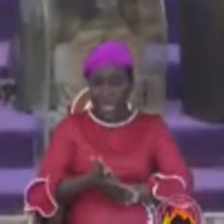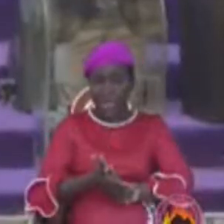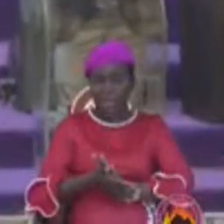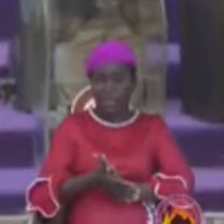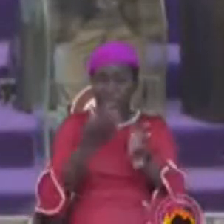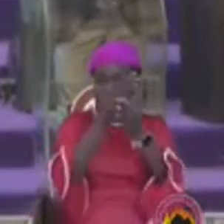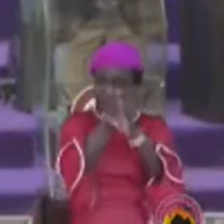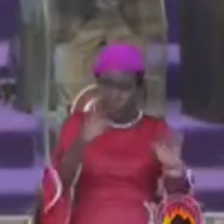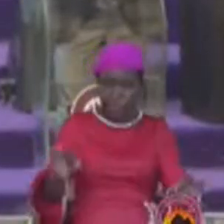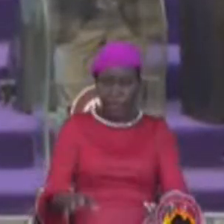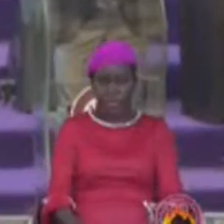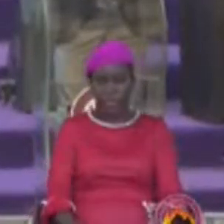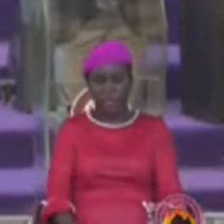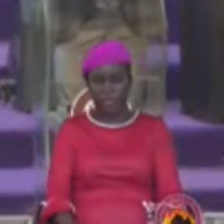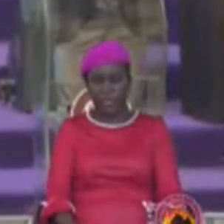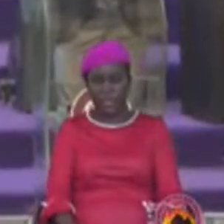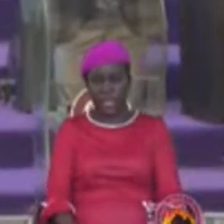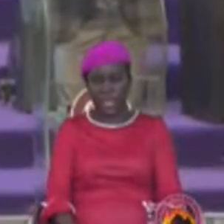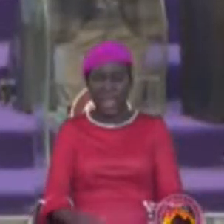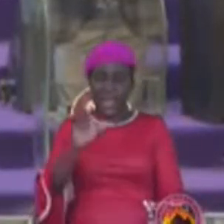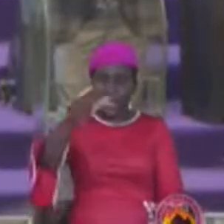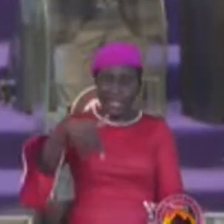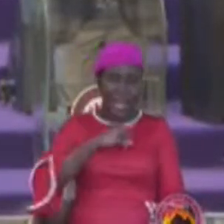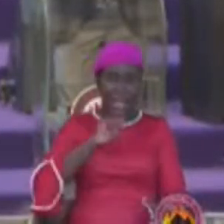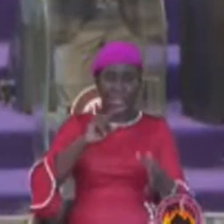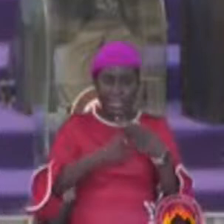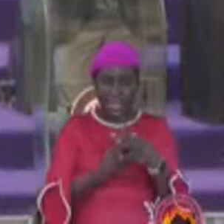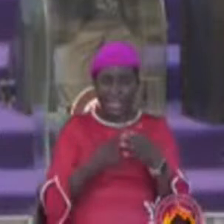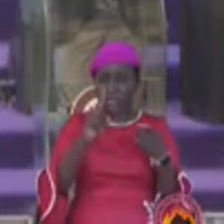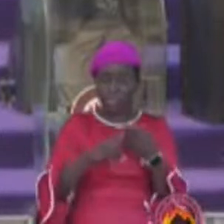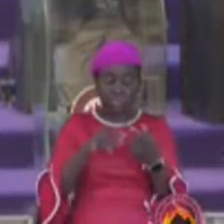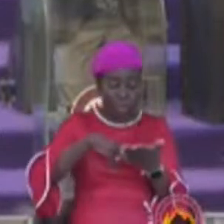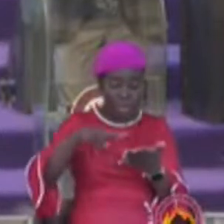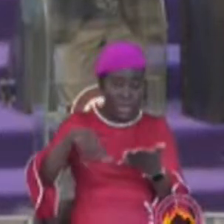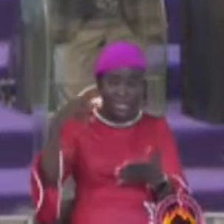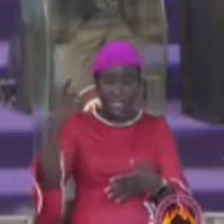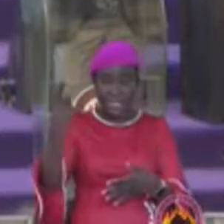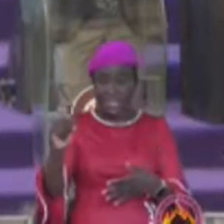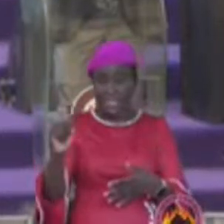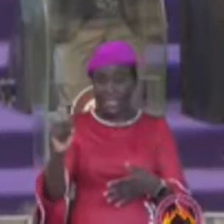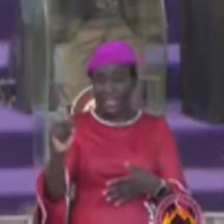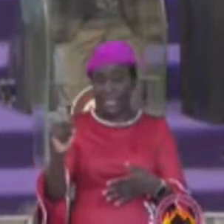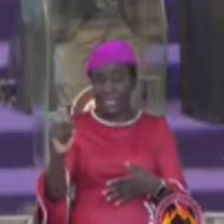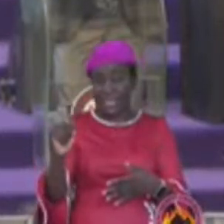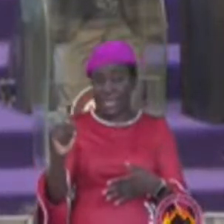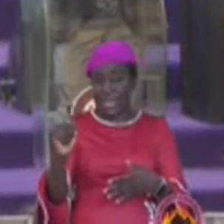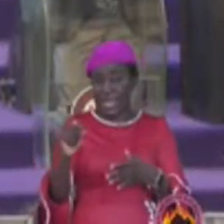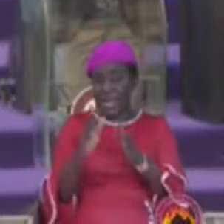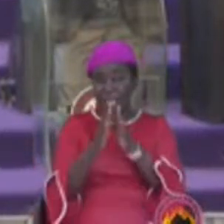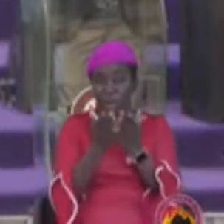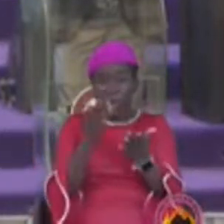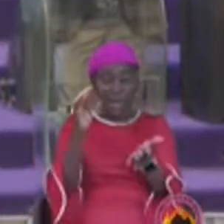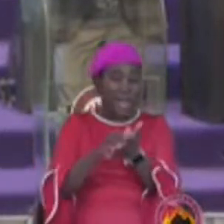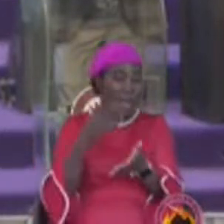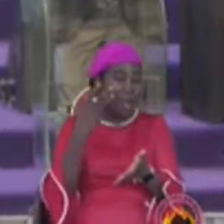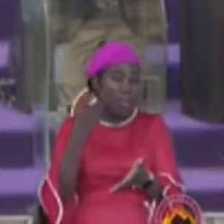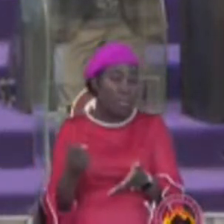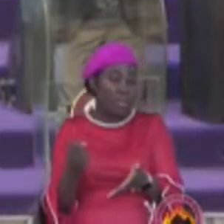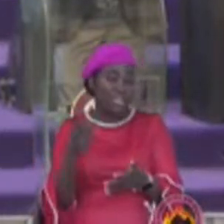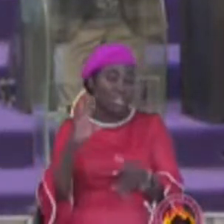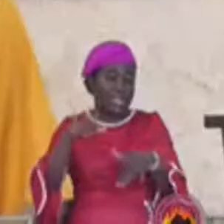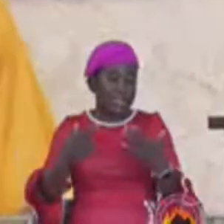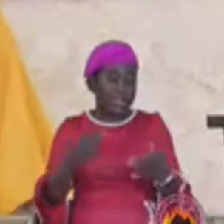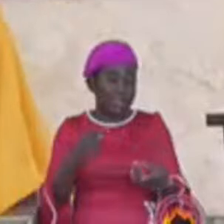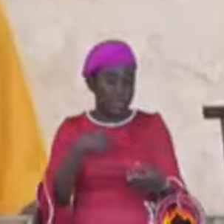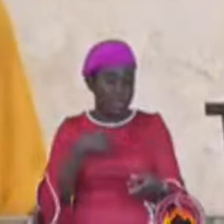chart to fun mi mo nka eyan to tu wa sumo mi ladugo mo tu wa so fun pe n fe lo se deliverance ni the same